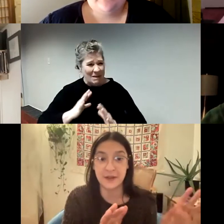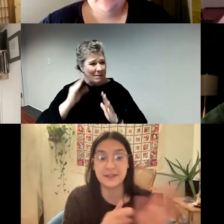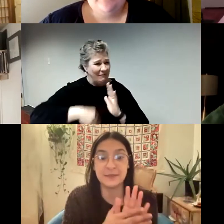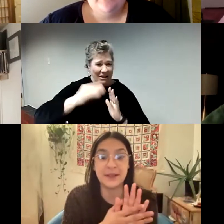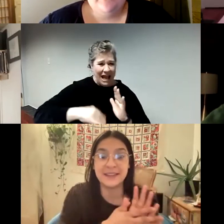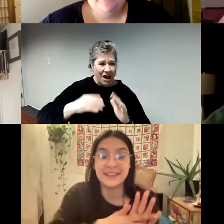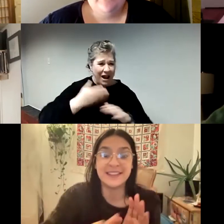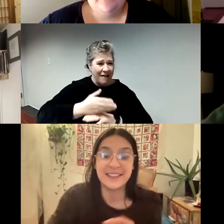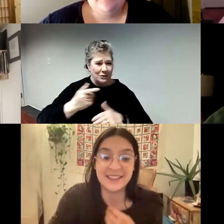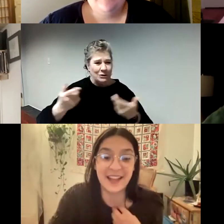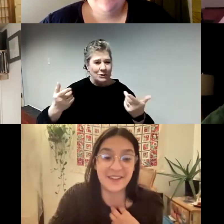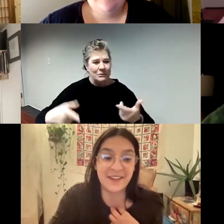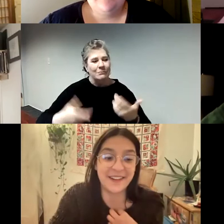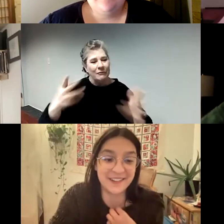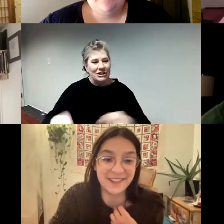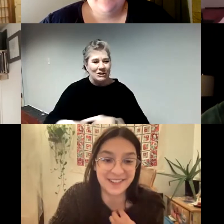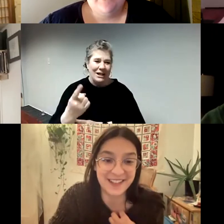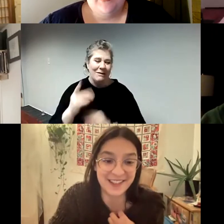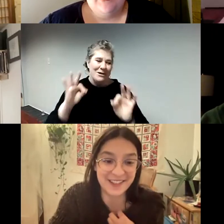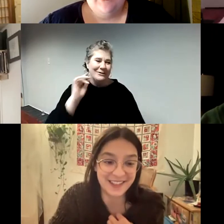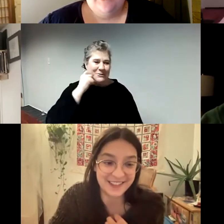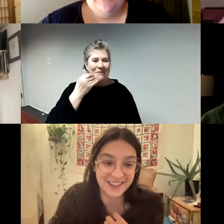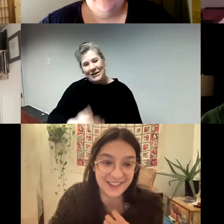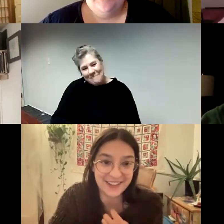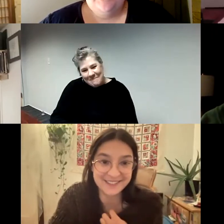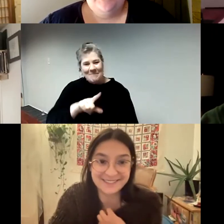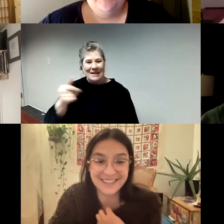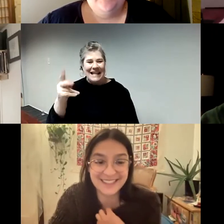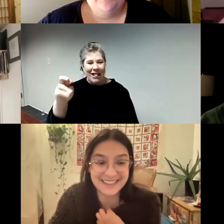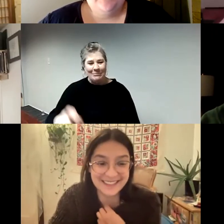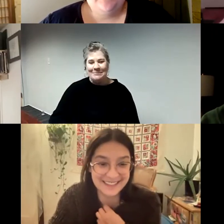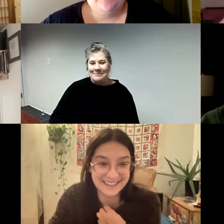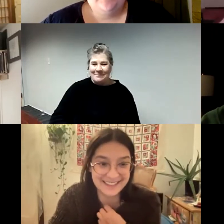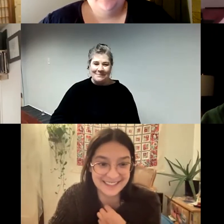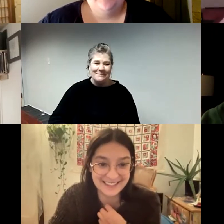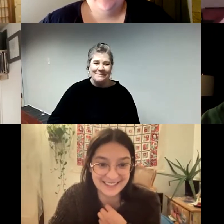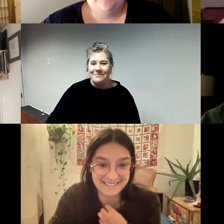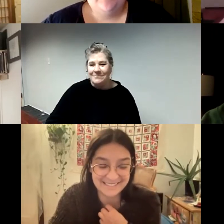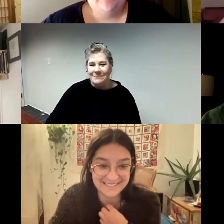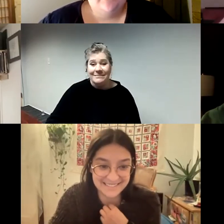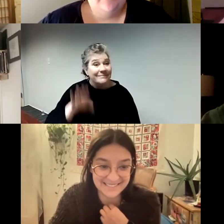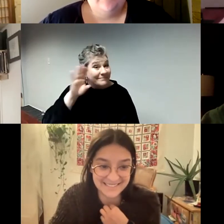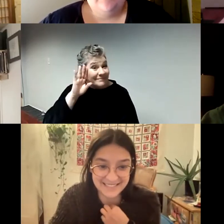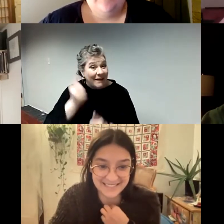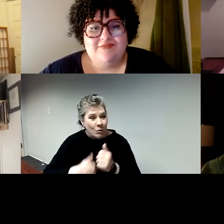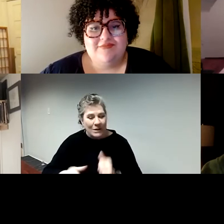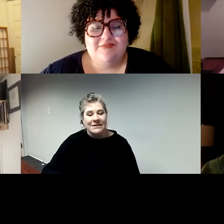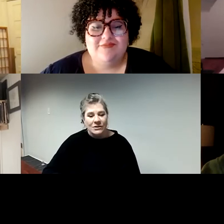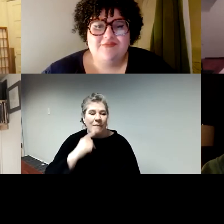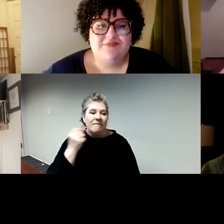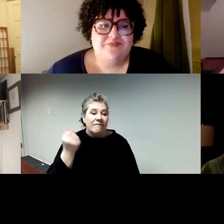today's event. But yeah, all right, cool. Thank you, Taylor. Take it away. Okay. Hi, everyone. So we have a